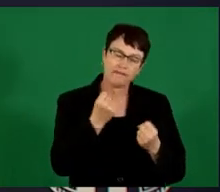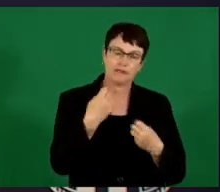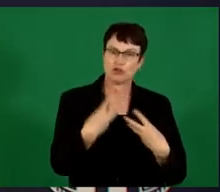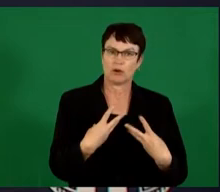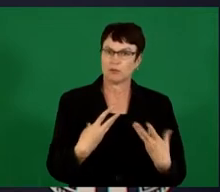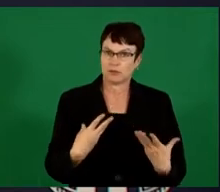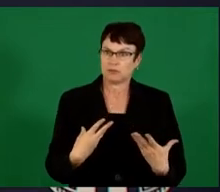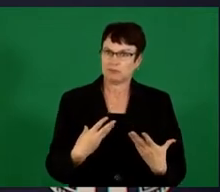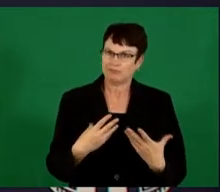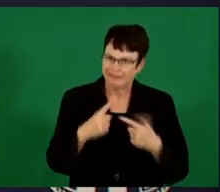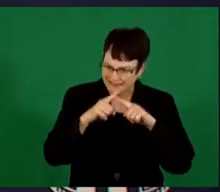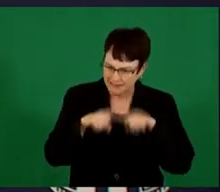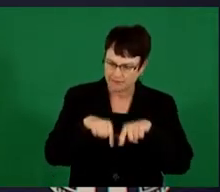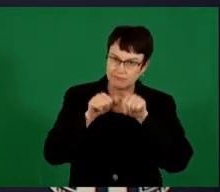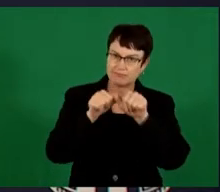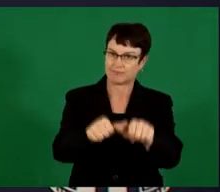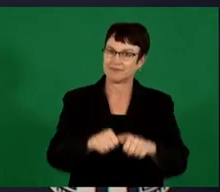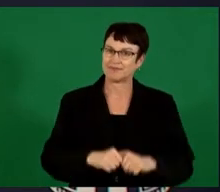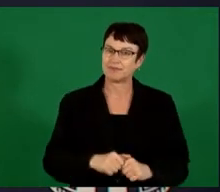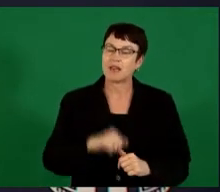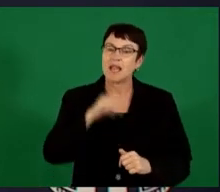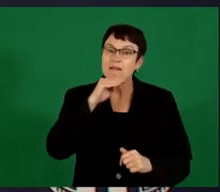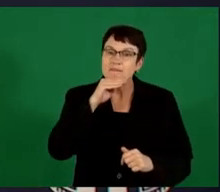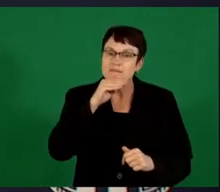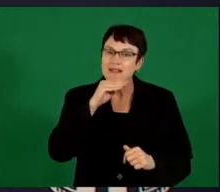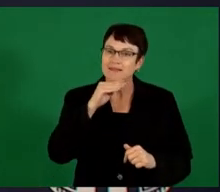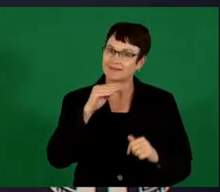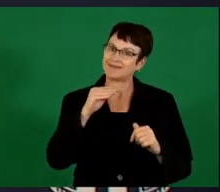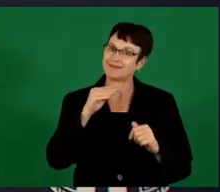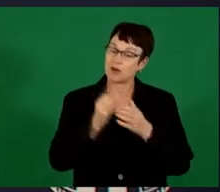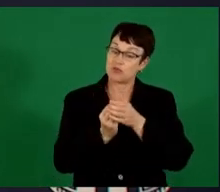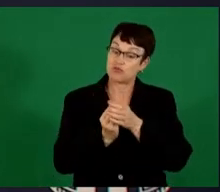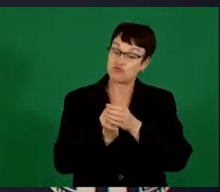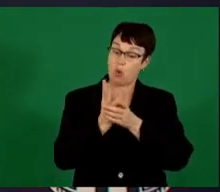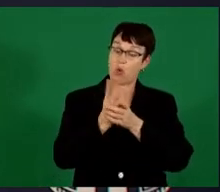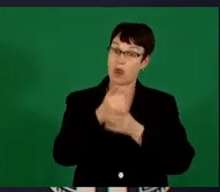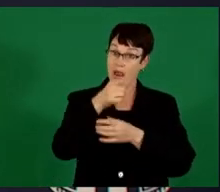this in the interest of balanced and sustainable growth